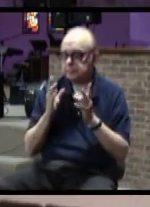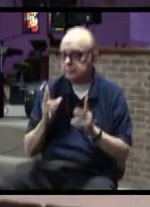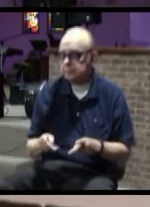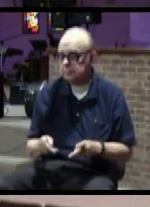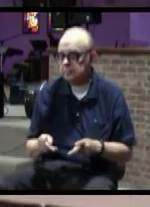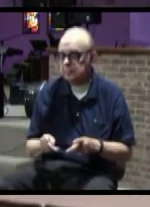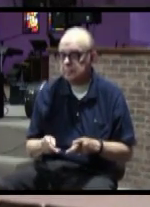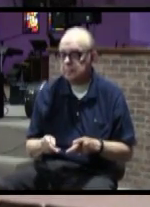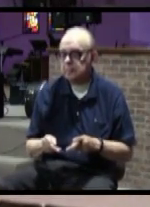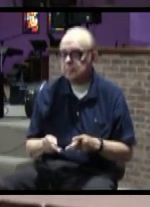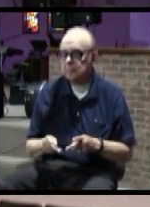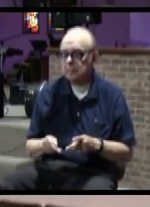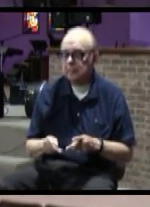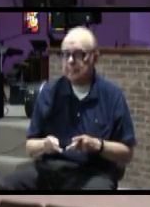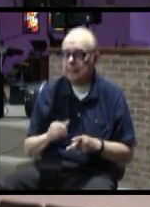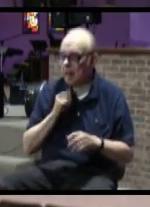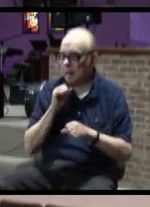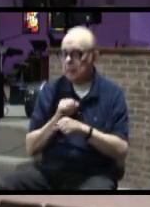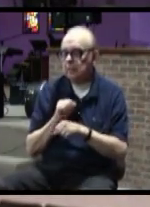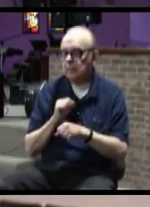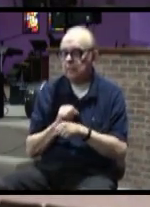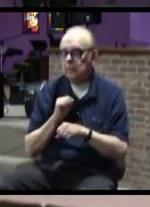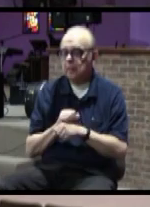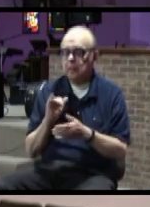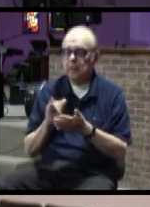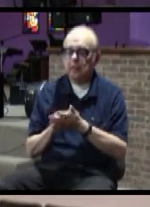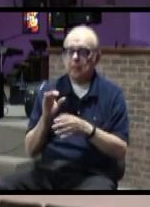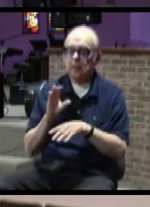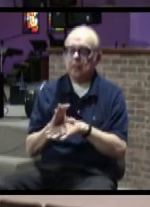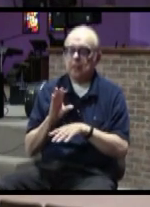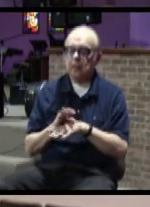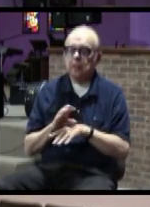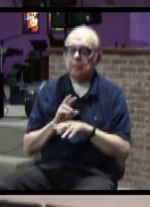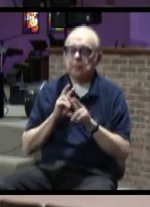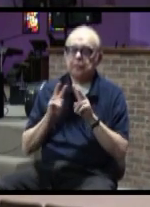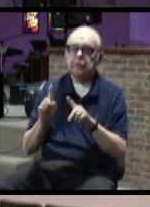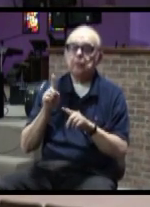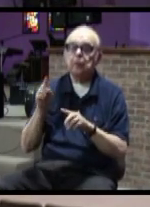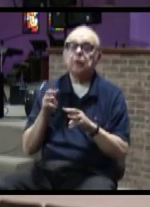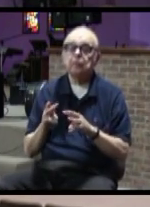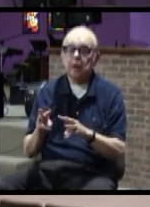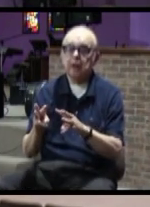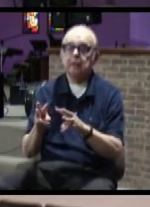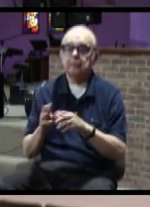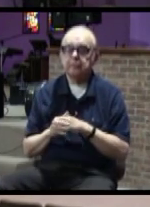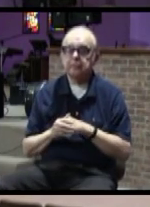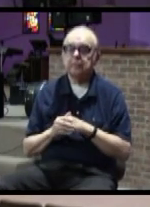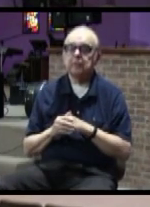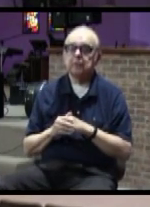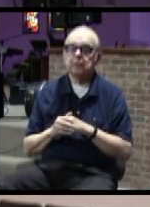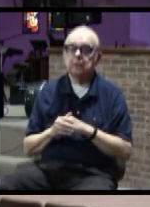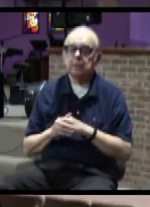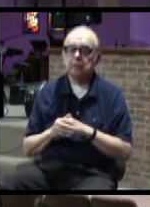if somebody is the eye and they're not working, that church is only going to see one direction.